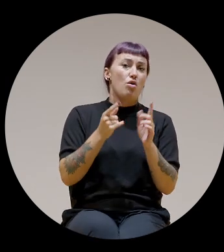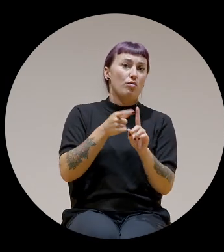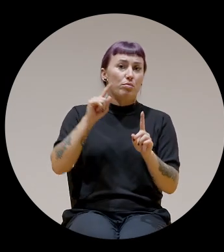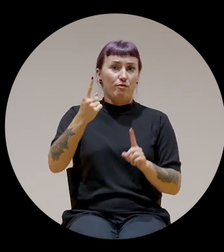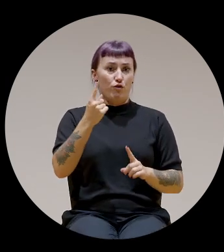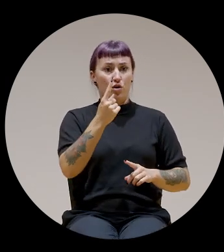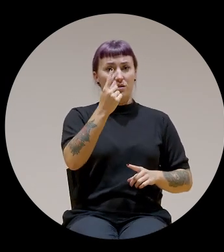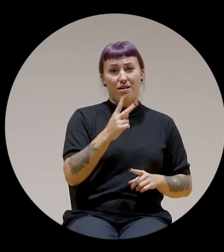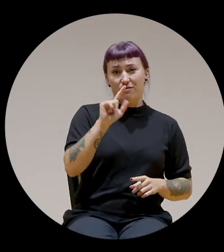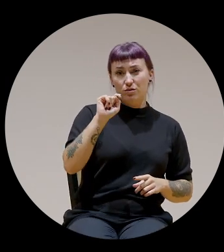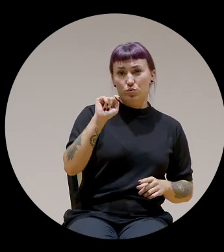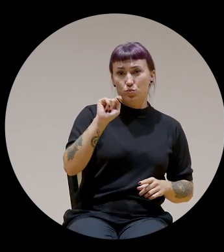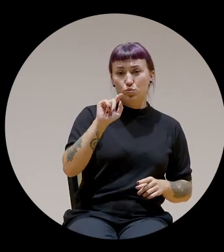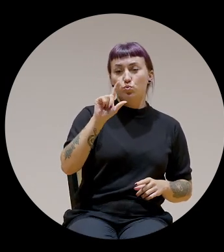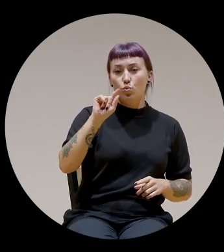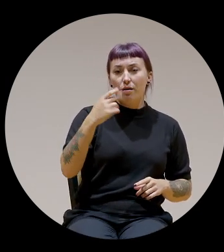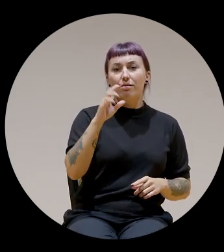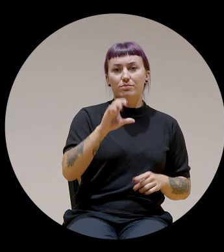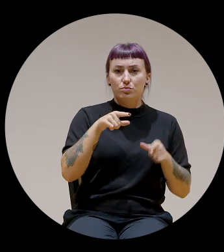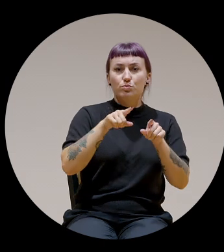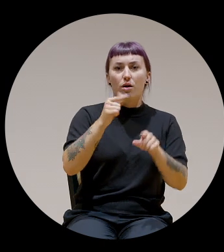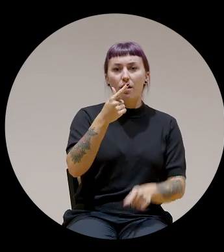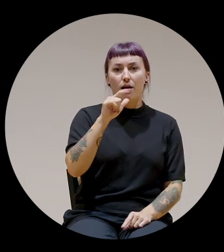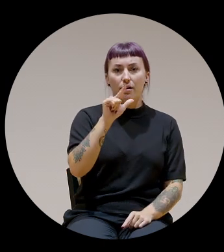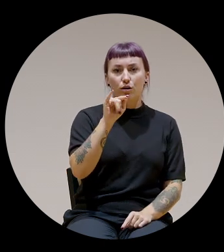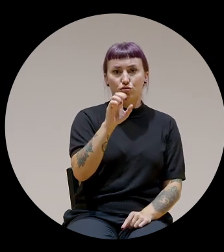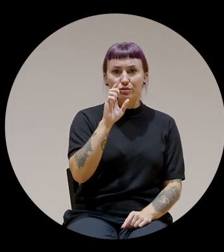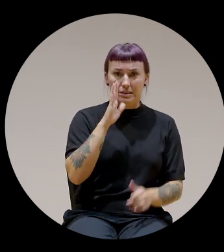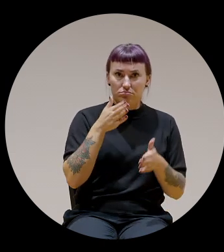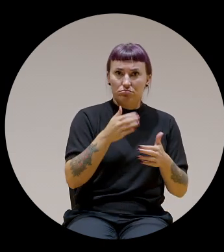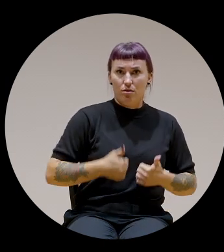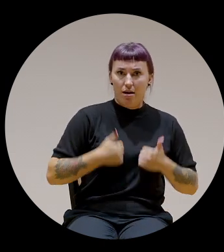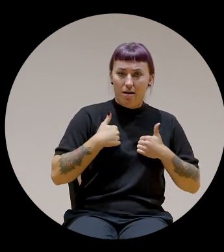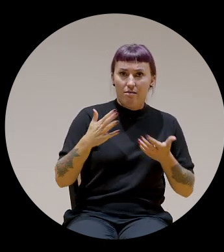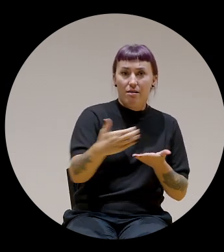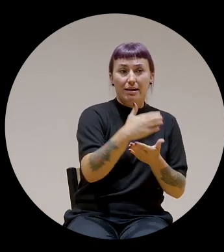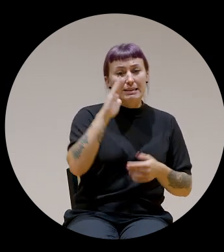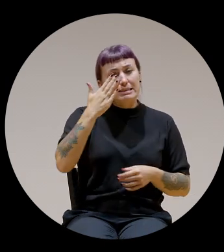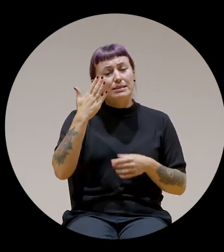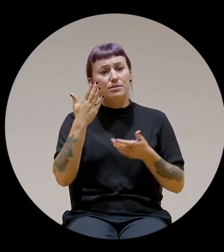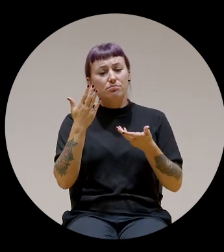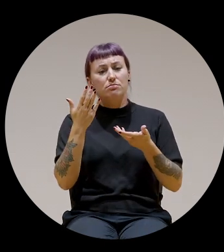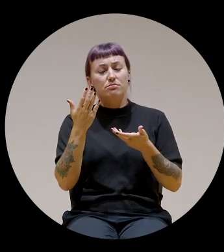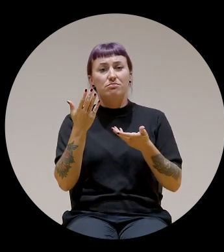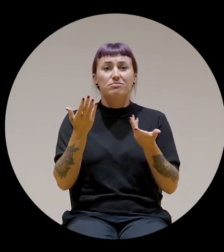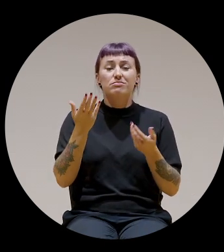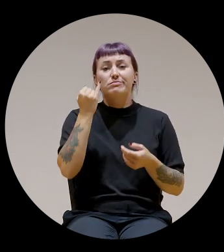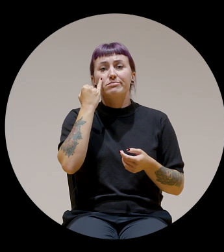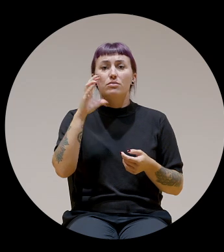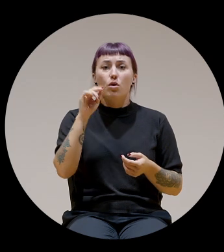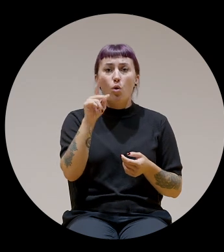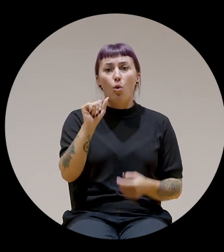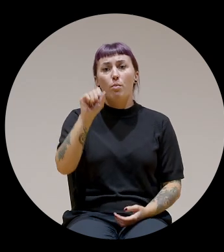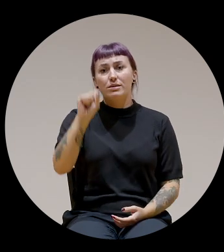from the first half of the 20th century that Mr. Gilcrease collected, because it seemed to us that outside of, say,